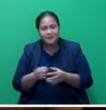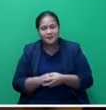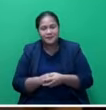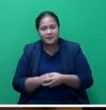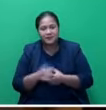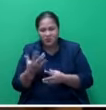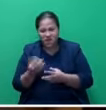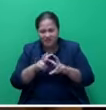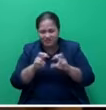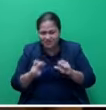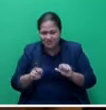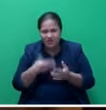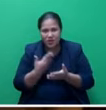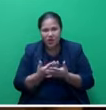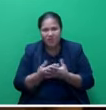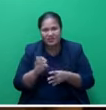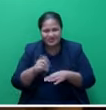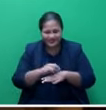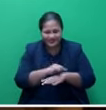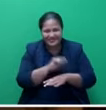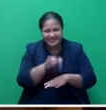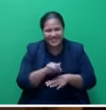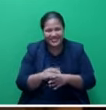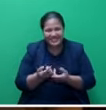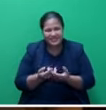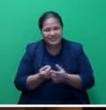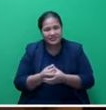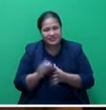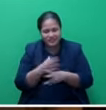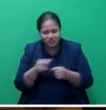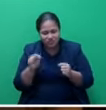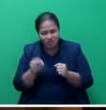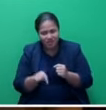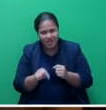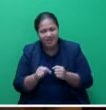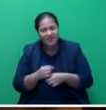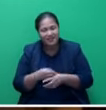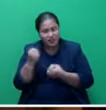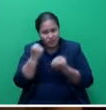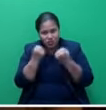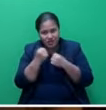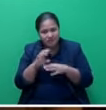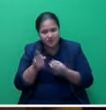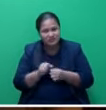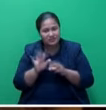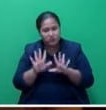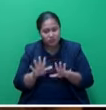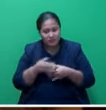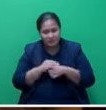surveyed all major pests and diseases affecting the sugarcane belt areas to prevent the spread of